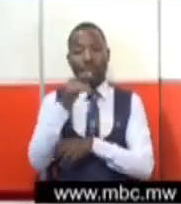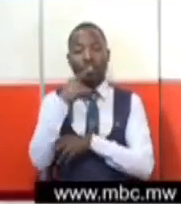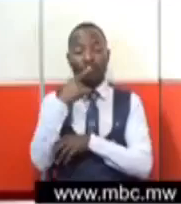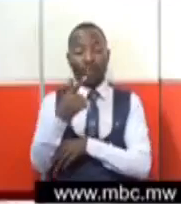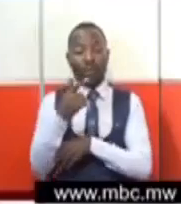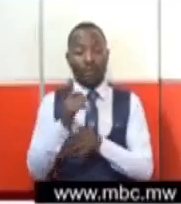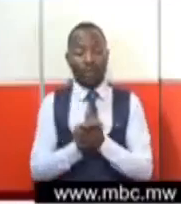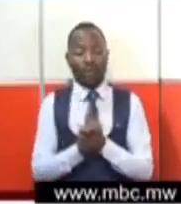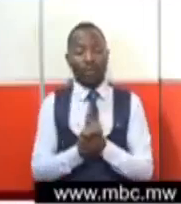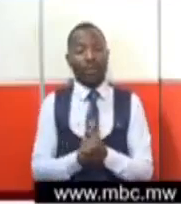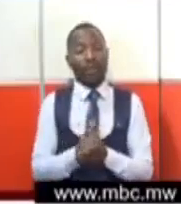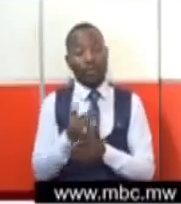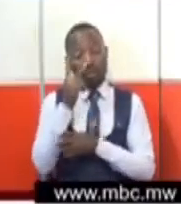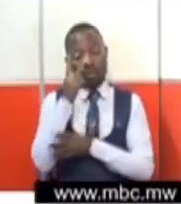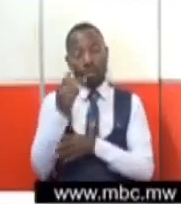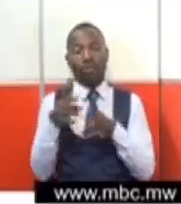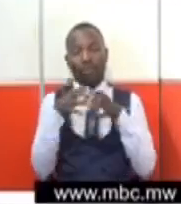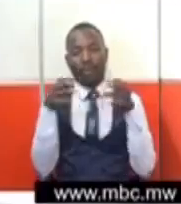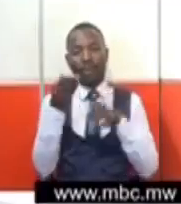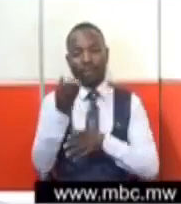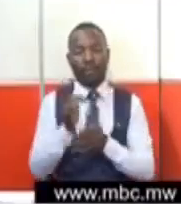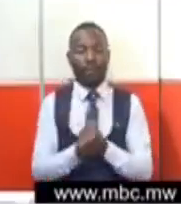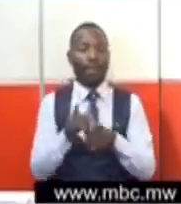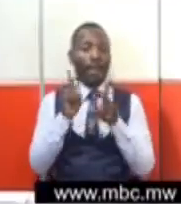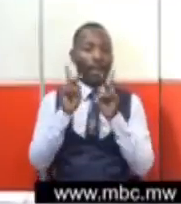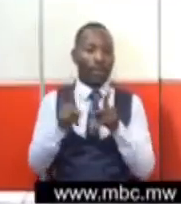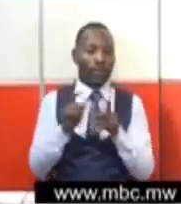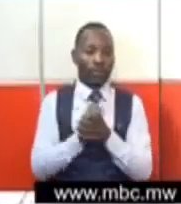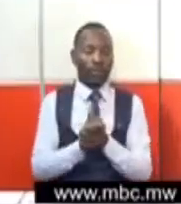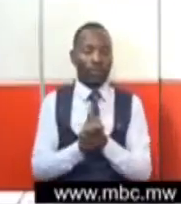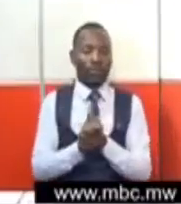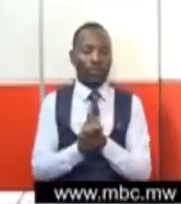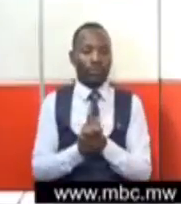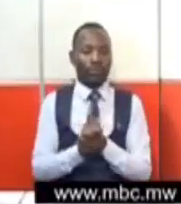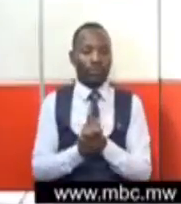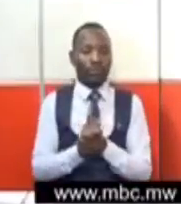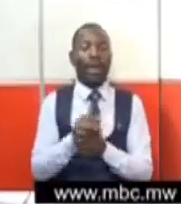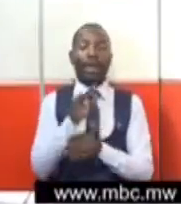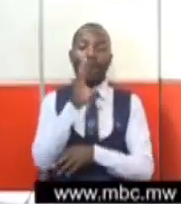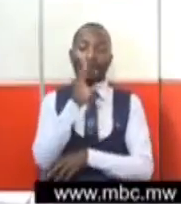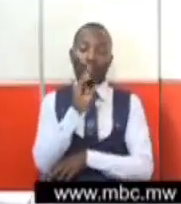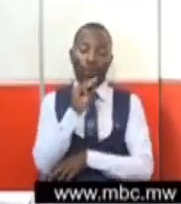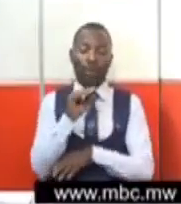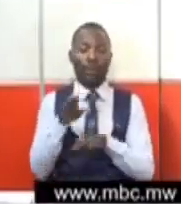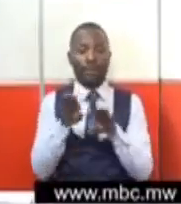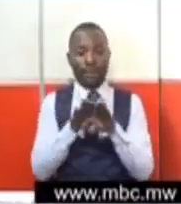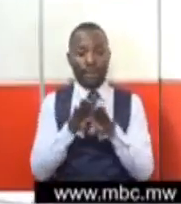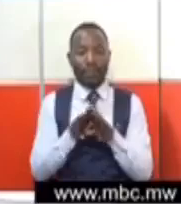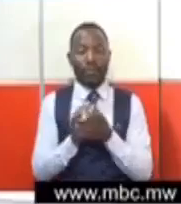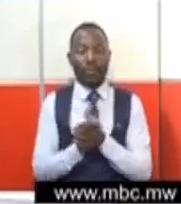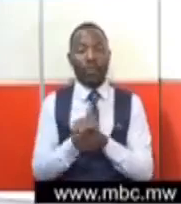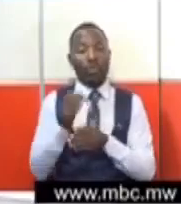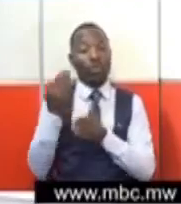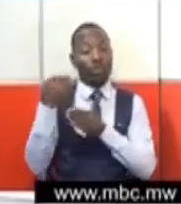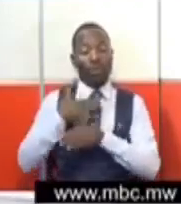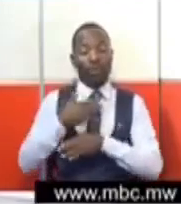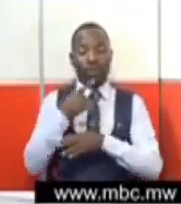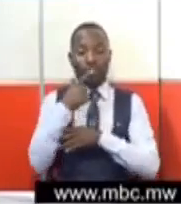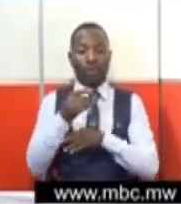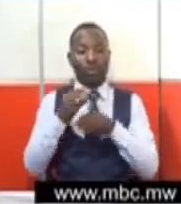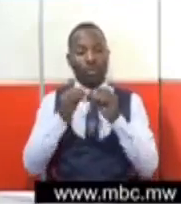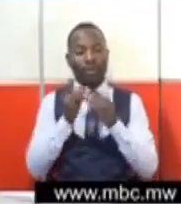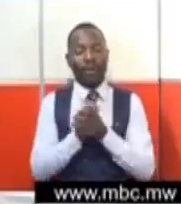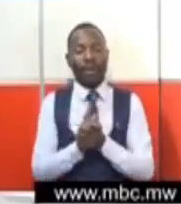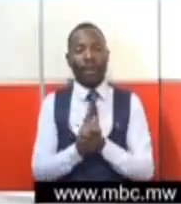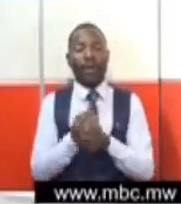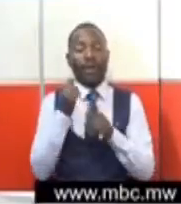is evident. People should be able to speak even behind us that we are doing